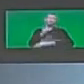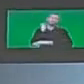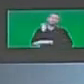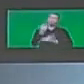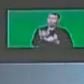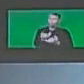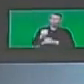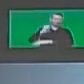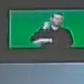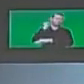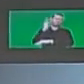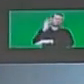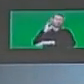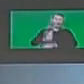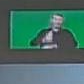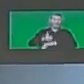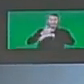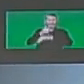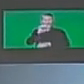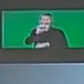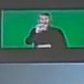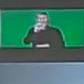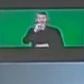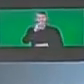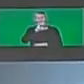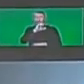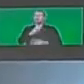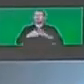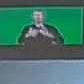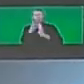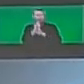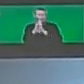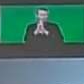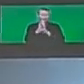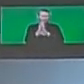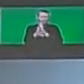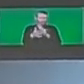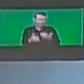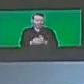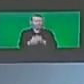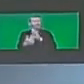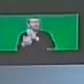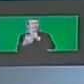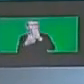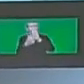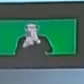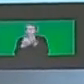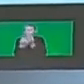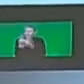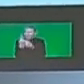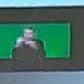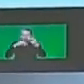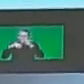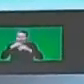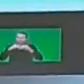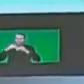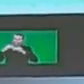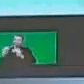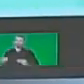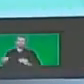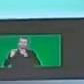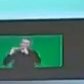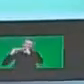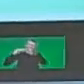conference that early this morning our director gave to us. He presented the new policy for Spectrum,